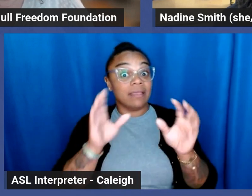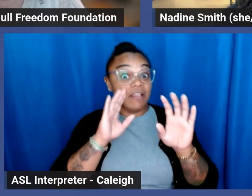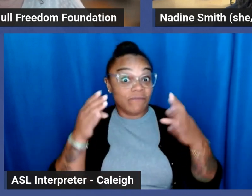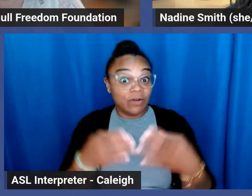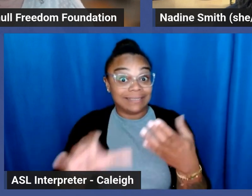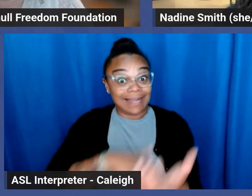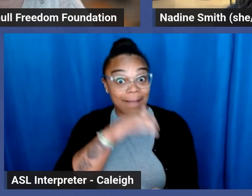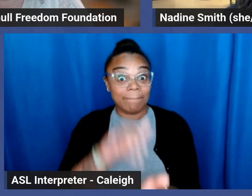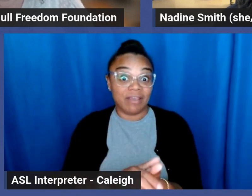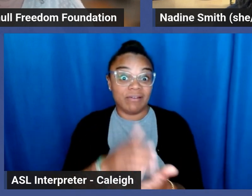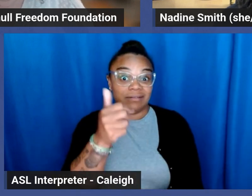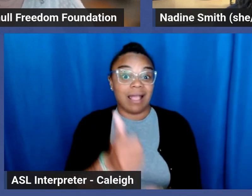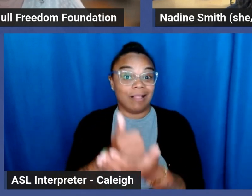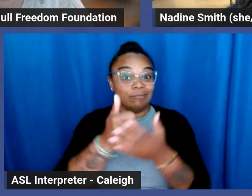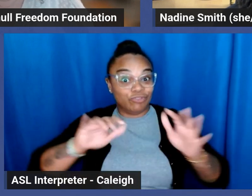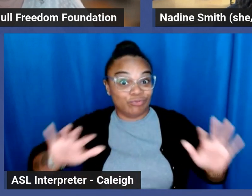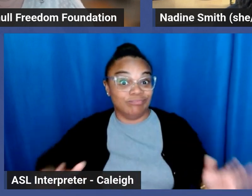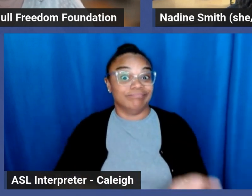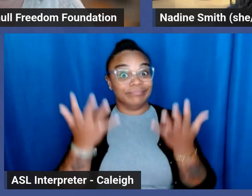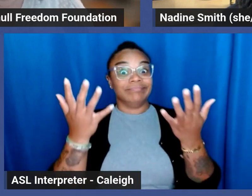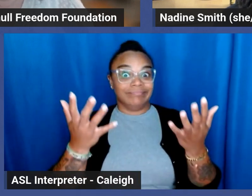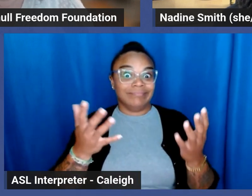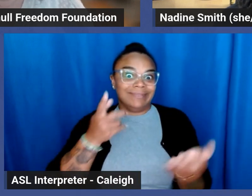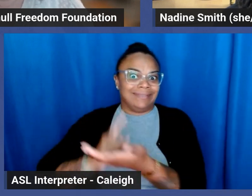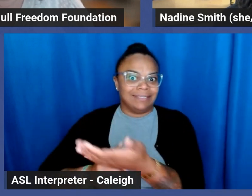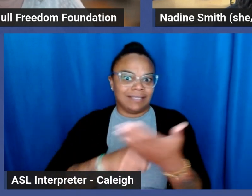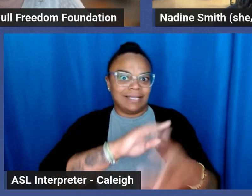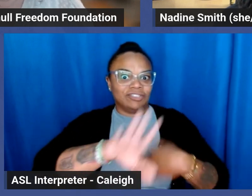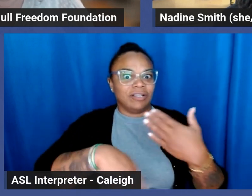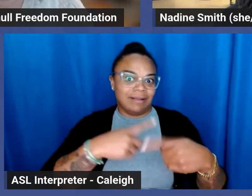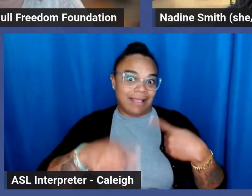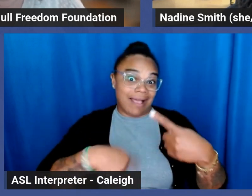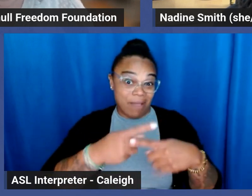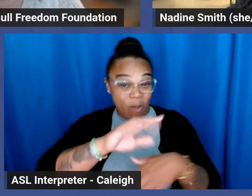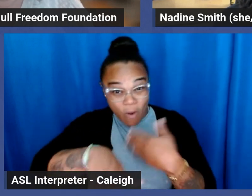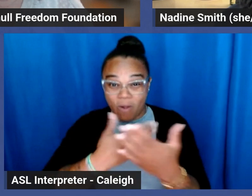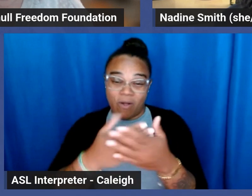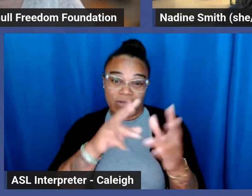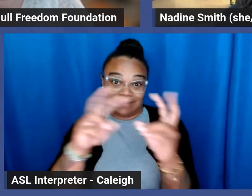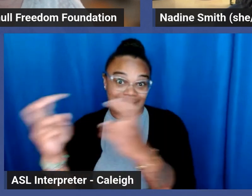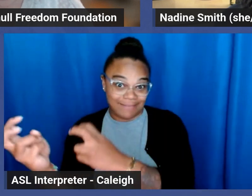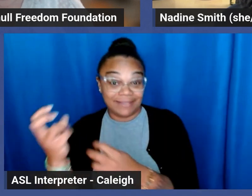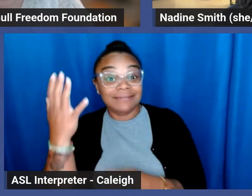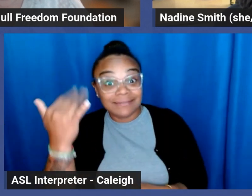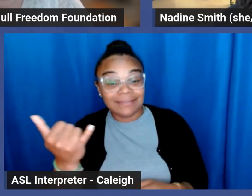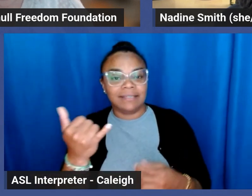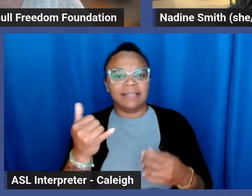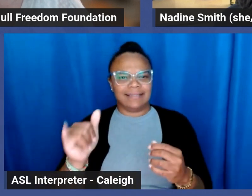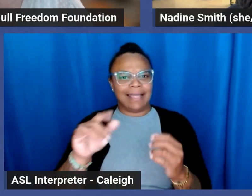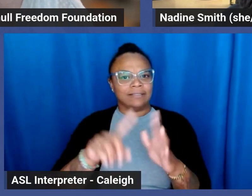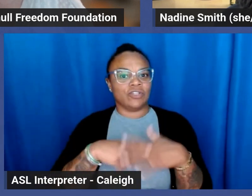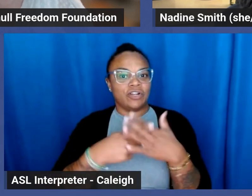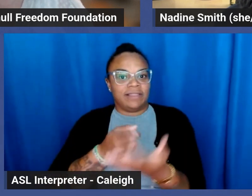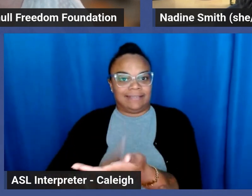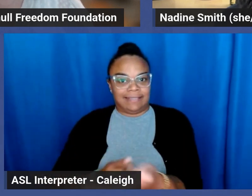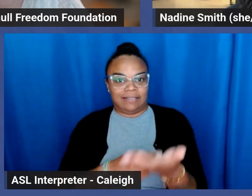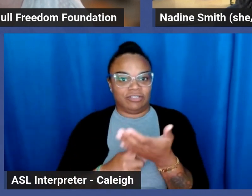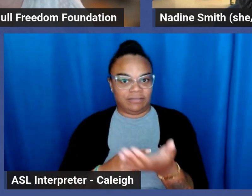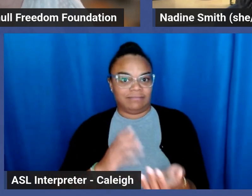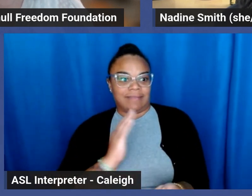creating an environment to have a conversation about who we were, that our family members could relate to, that